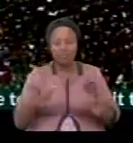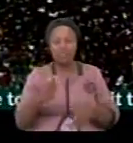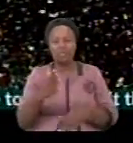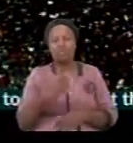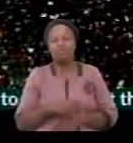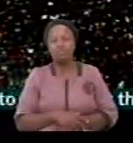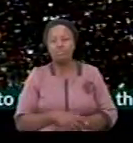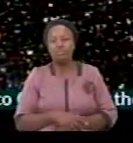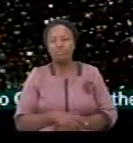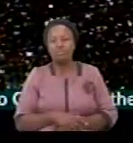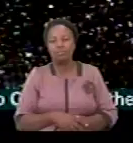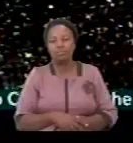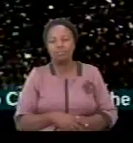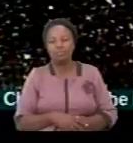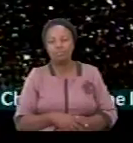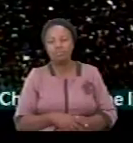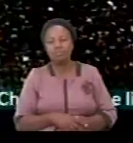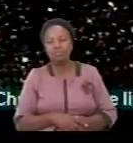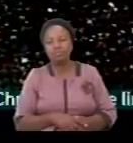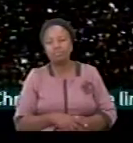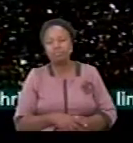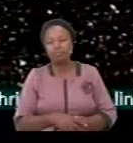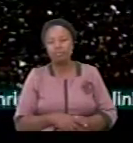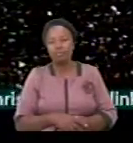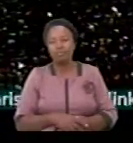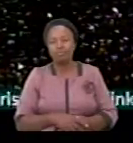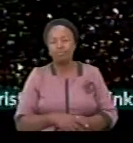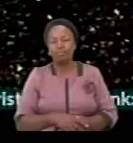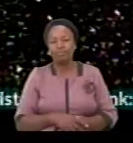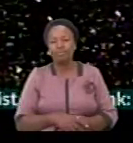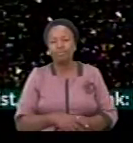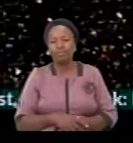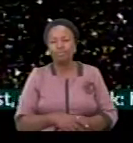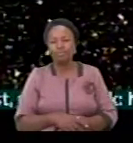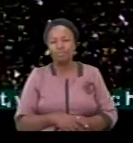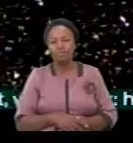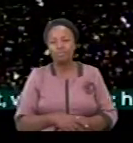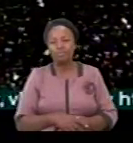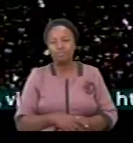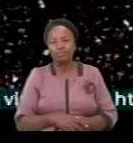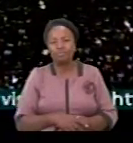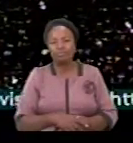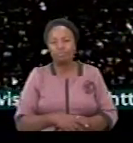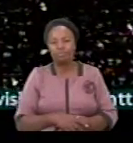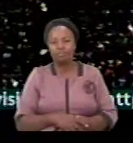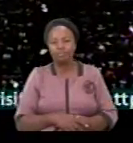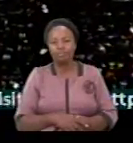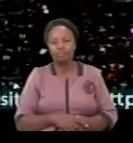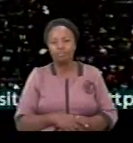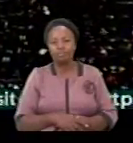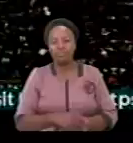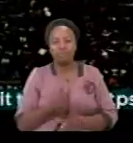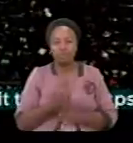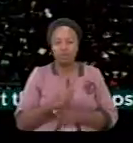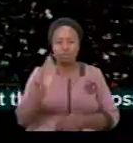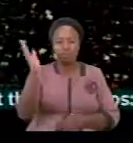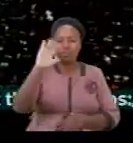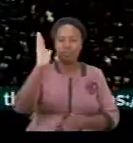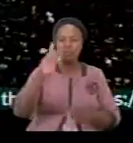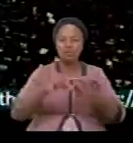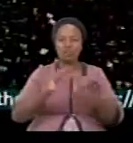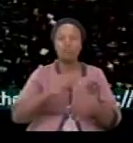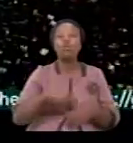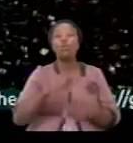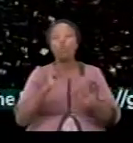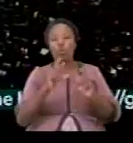from the at the far back can you wave wave wave yes yes thank you we can see let's see from other